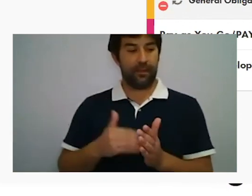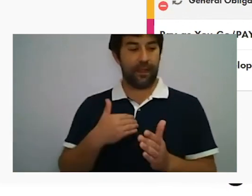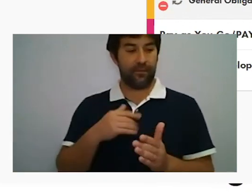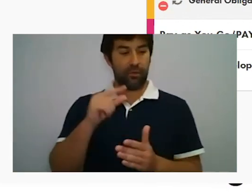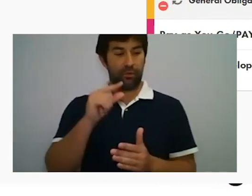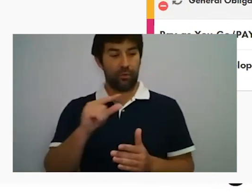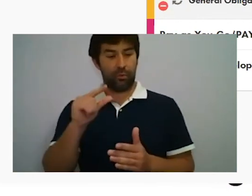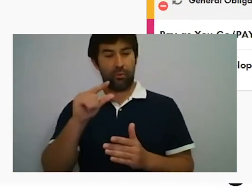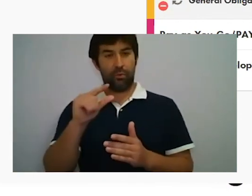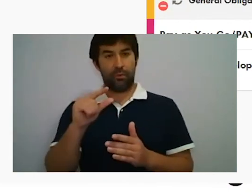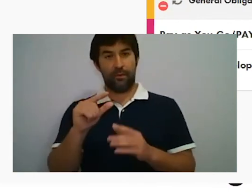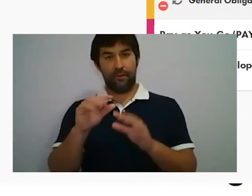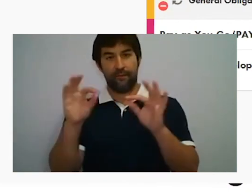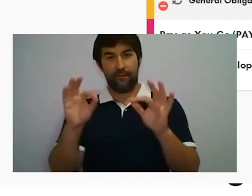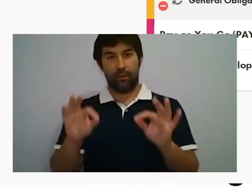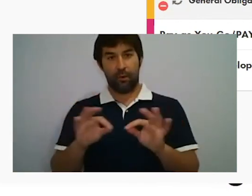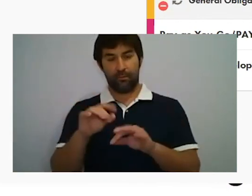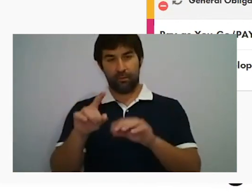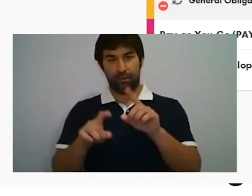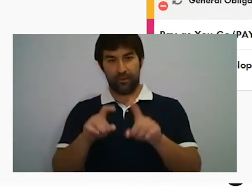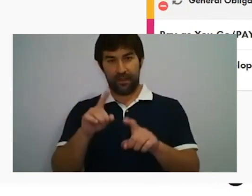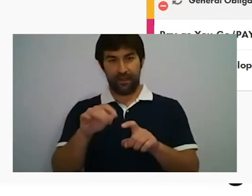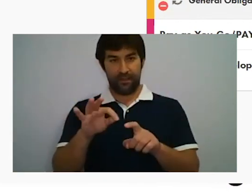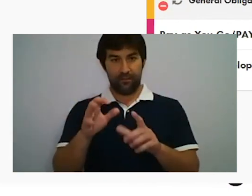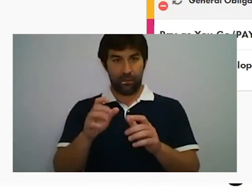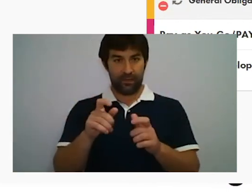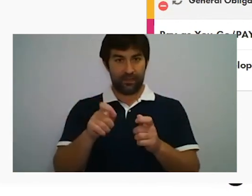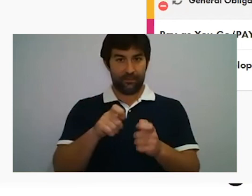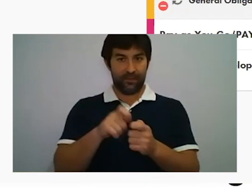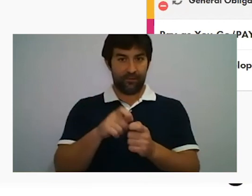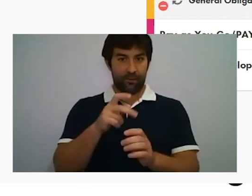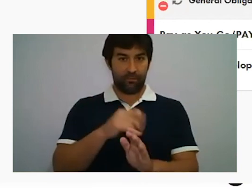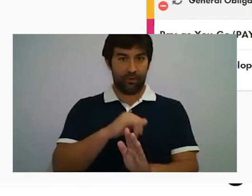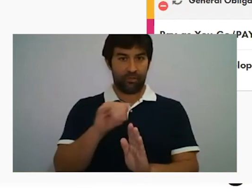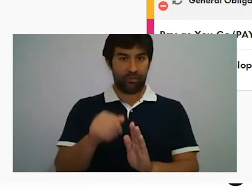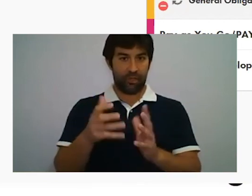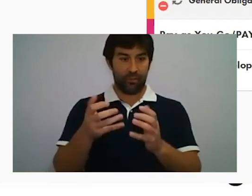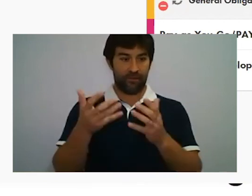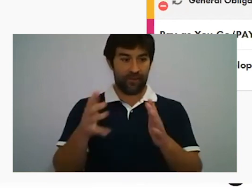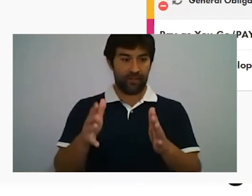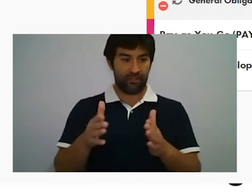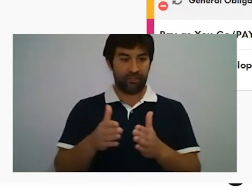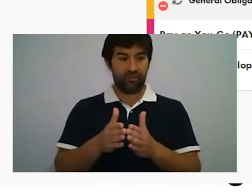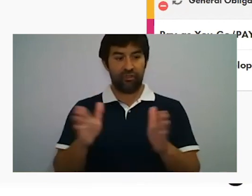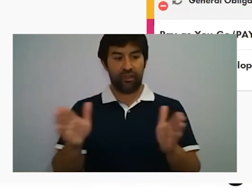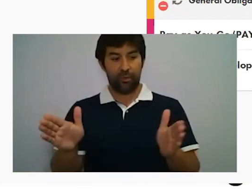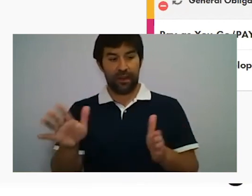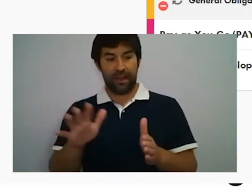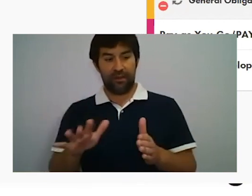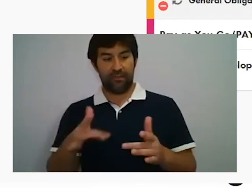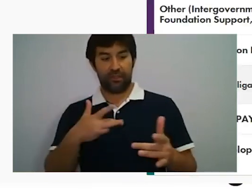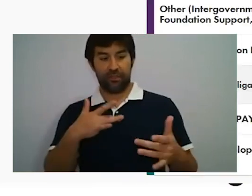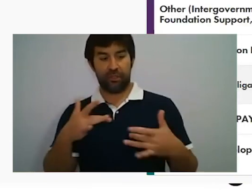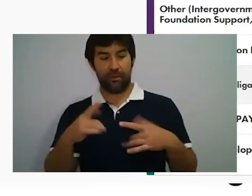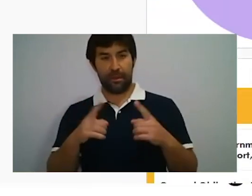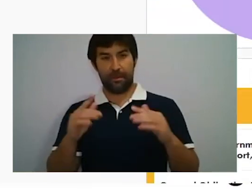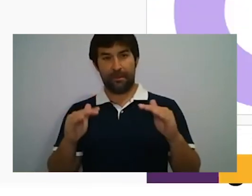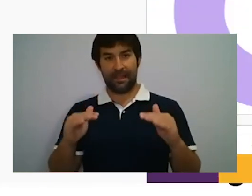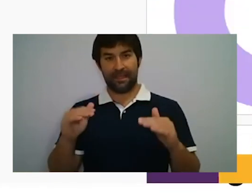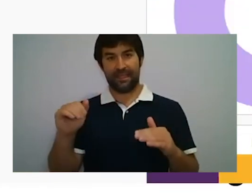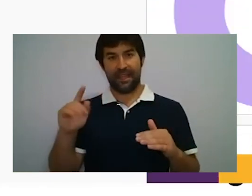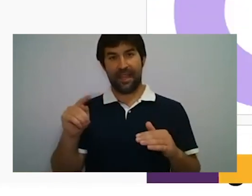one component of that need. We have expanded from the original scope of